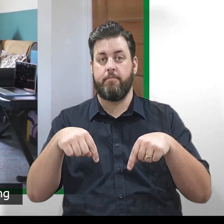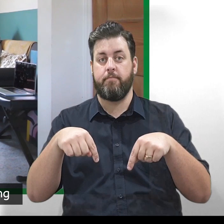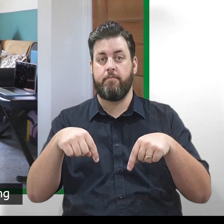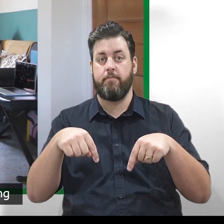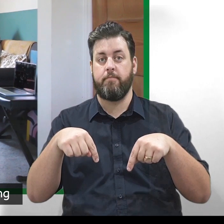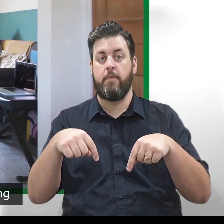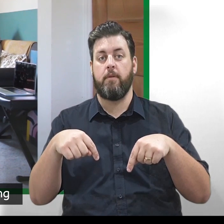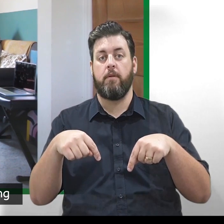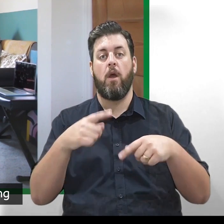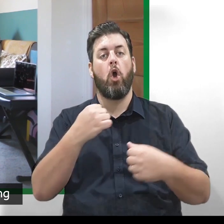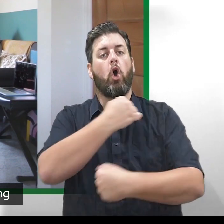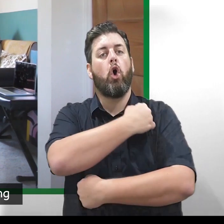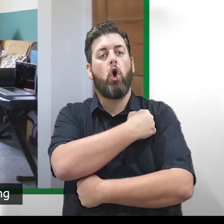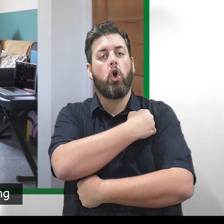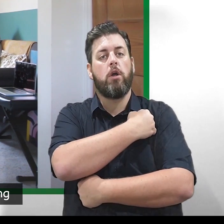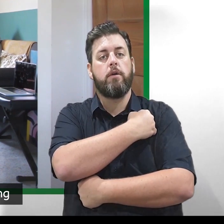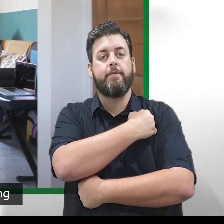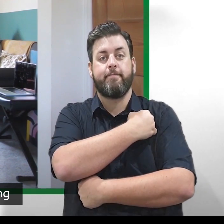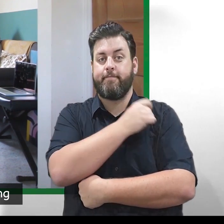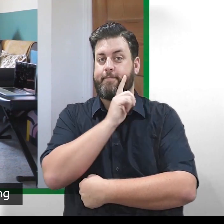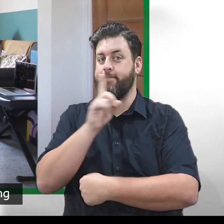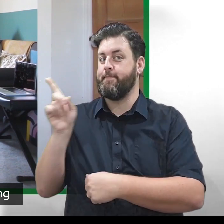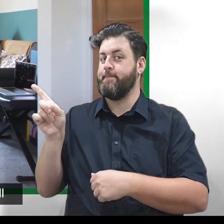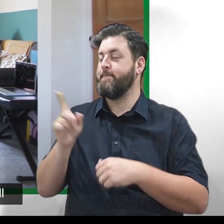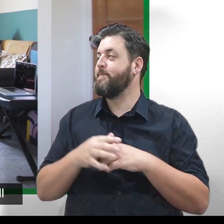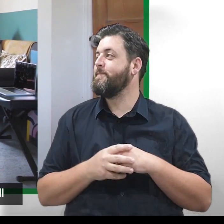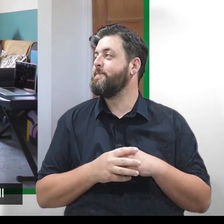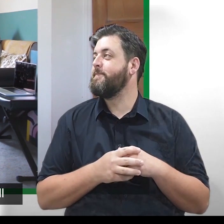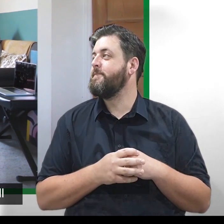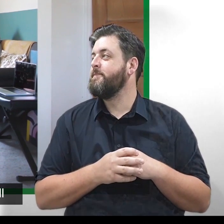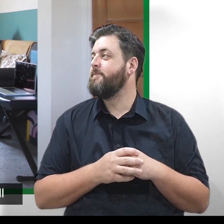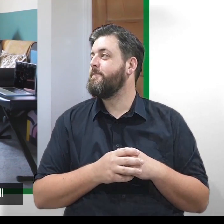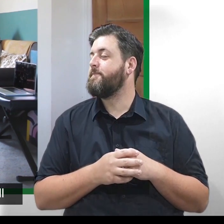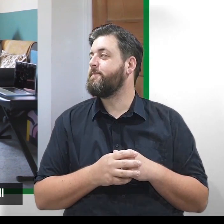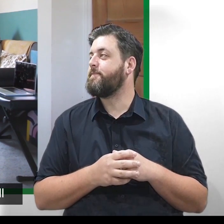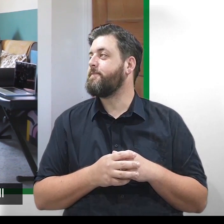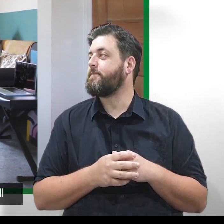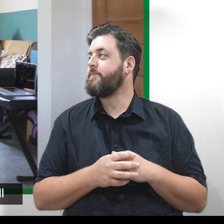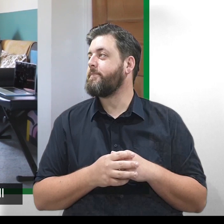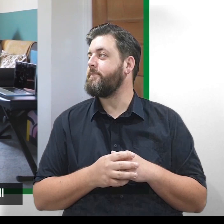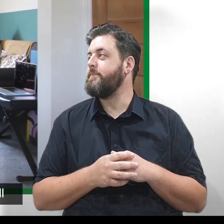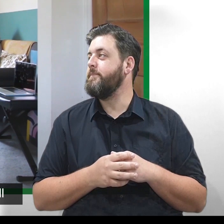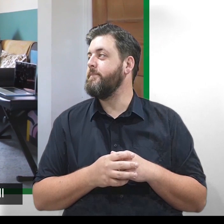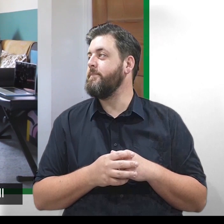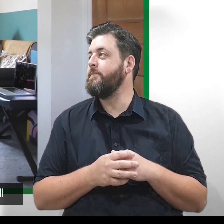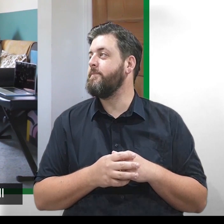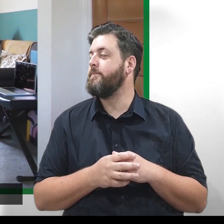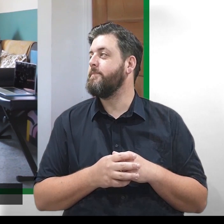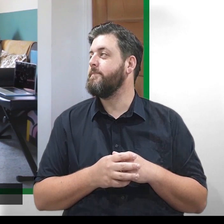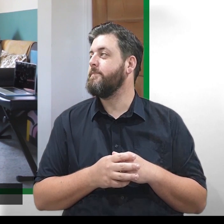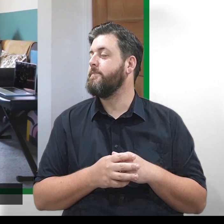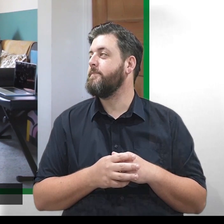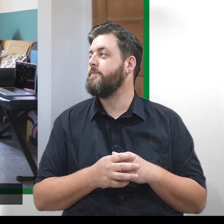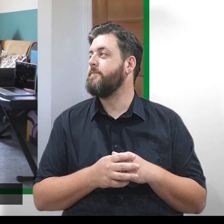take our right arm behind and our left in front, and give ourselves a little hug here, a little squeeze. And then we're going to go all the way to the other